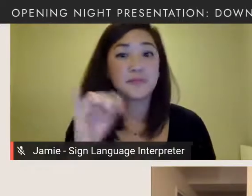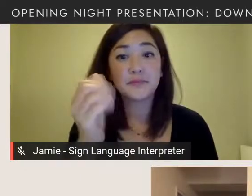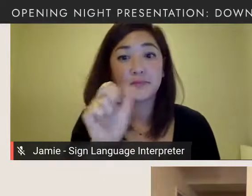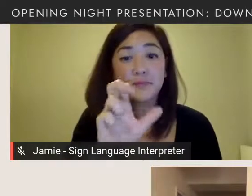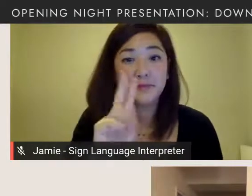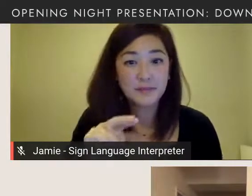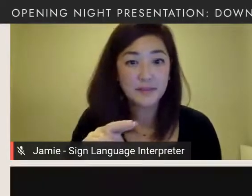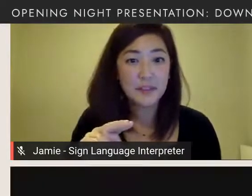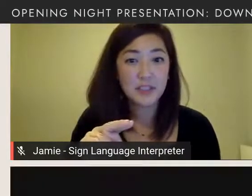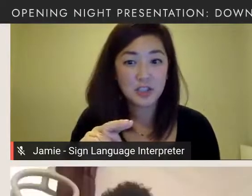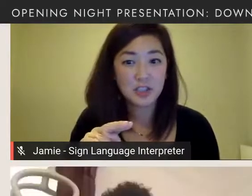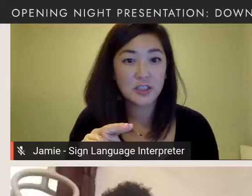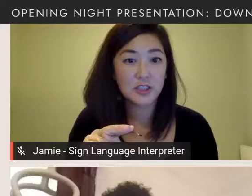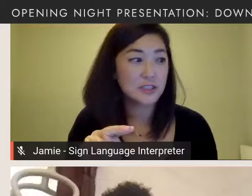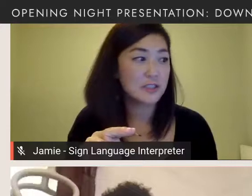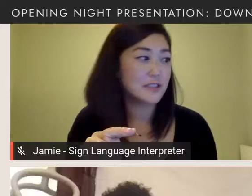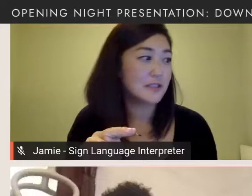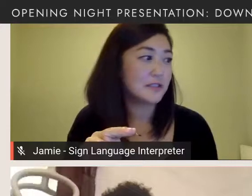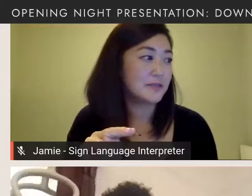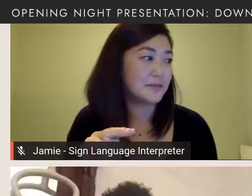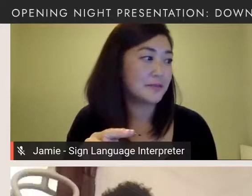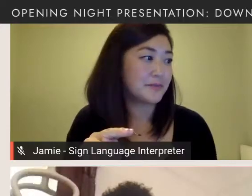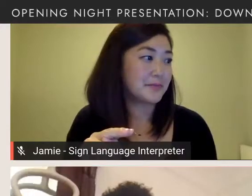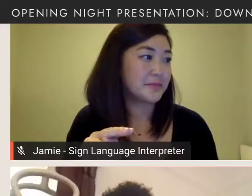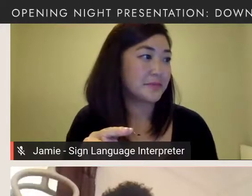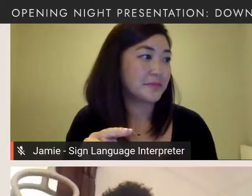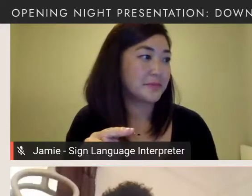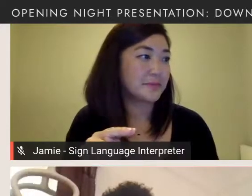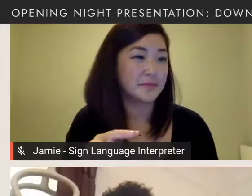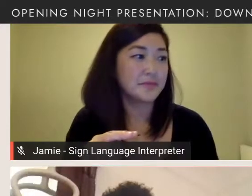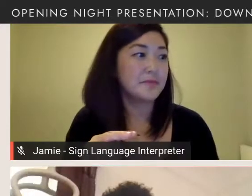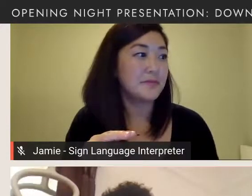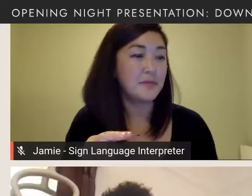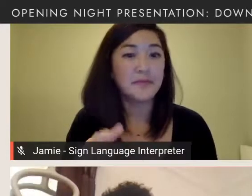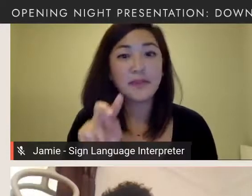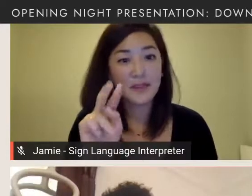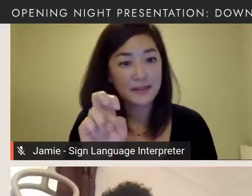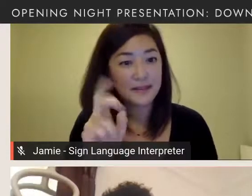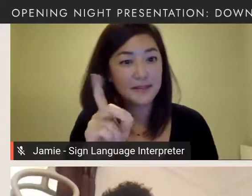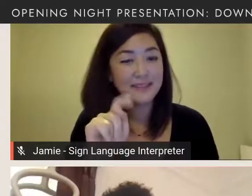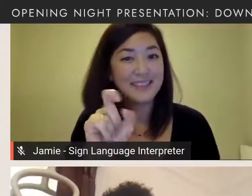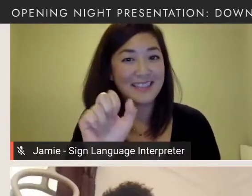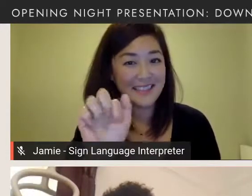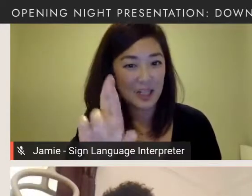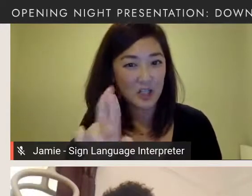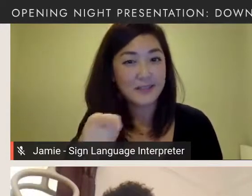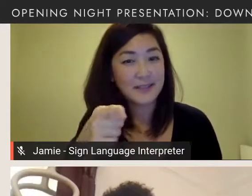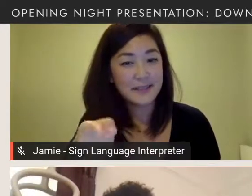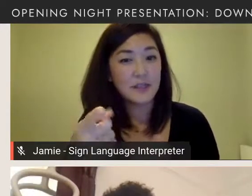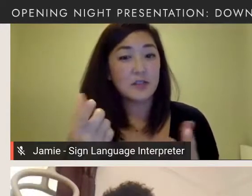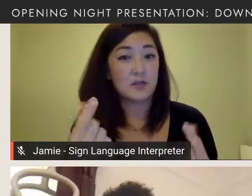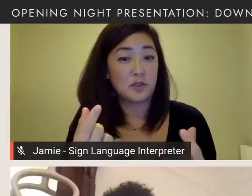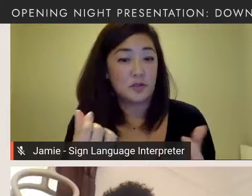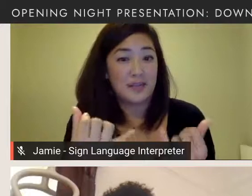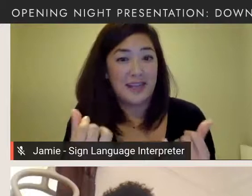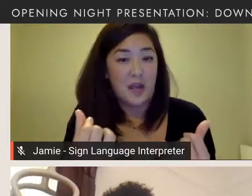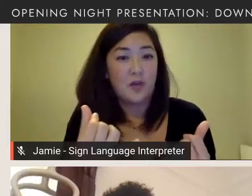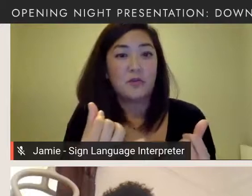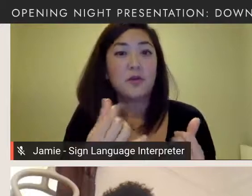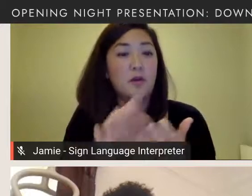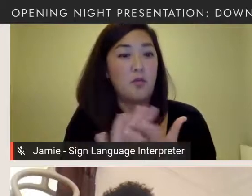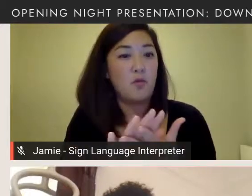documentarian. Down a Dark Stairwell is his third documentary feature as editor. He's currently editing a feature documentary about Kanye